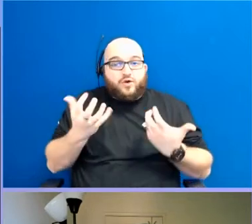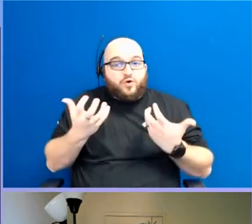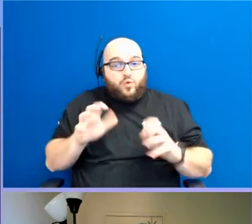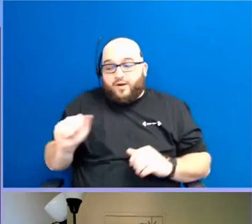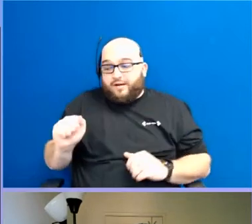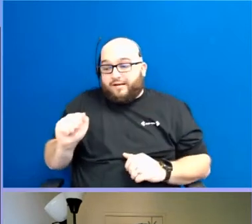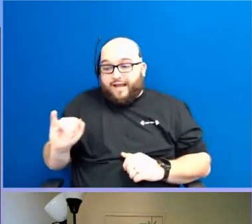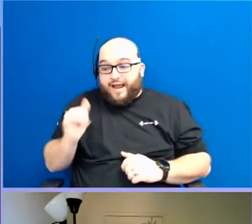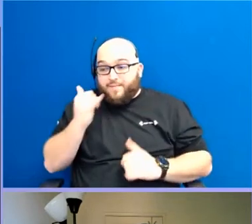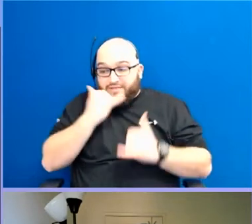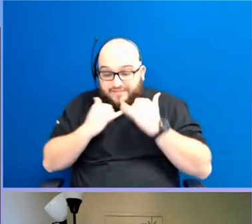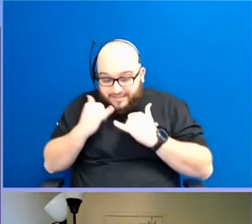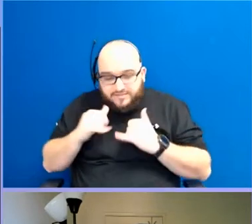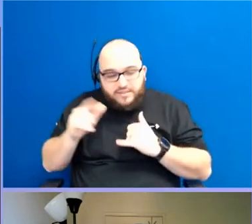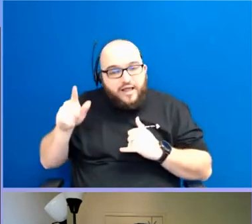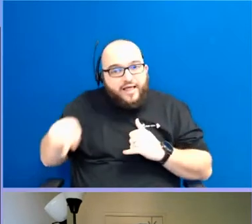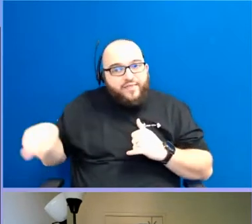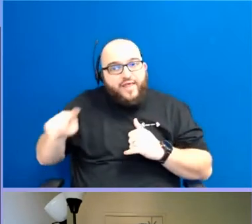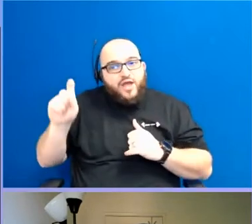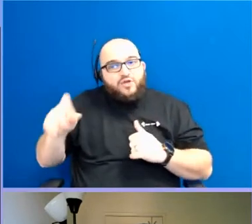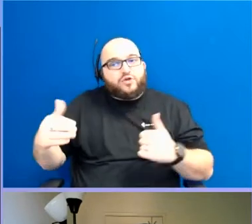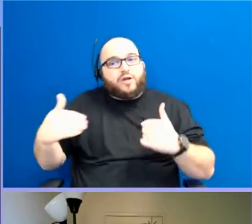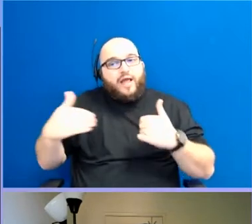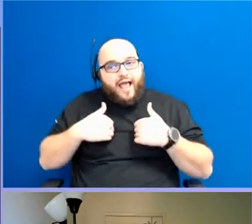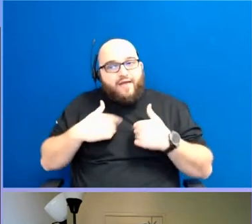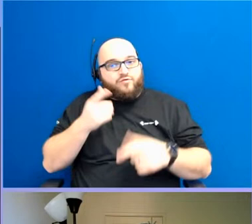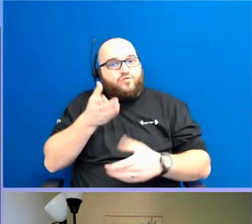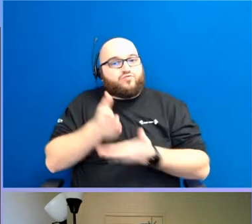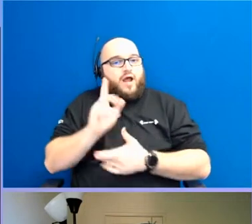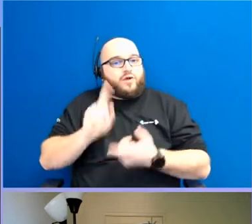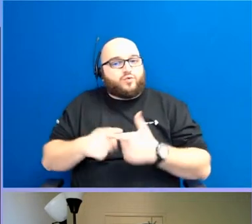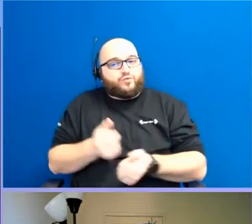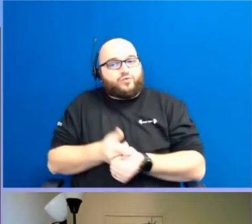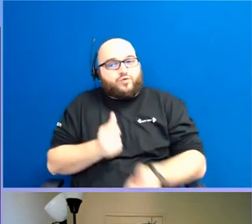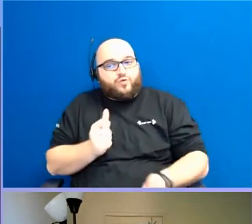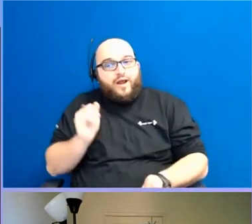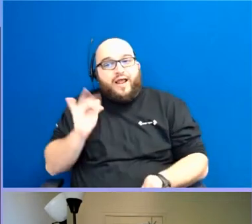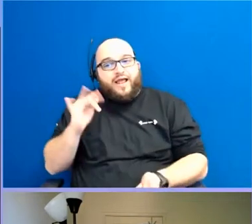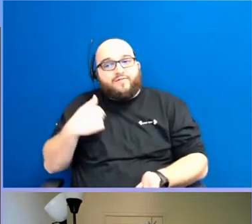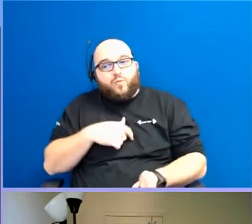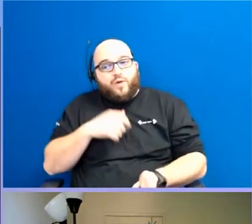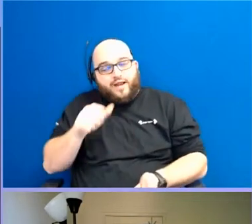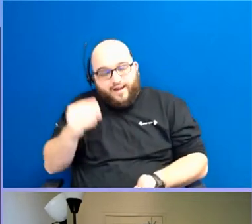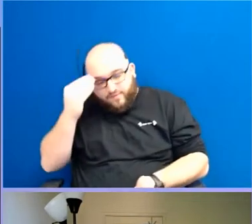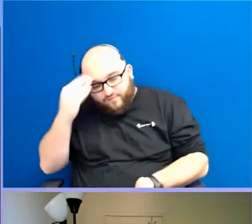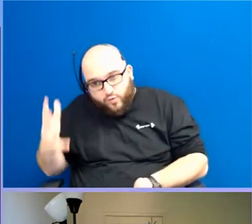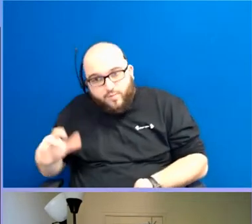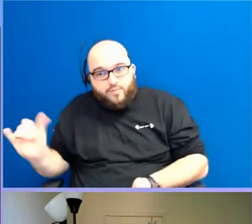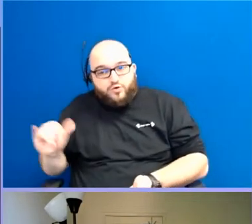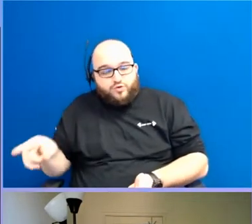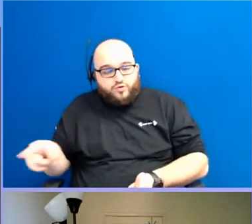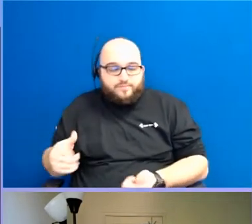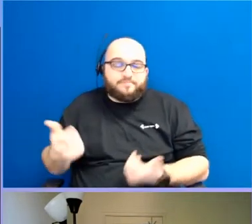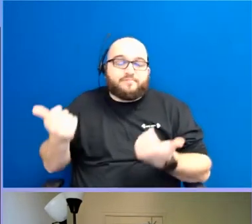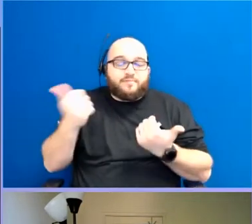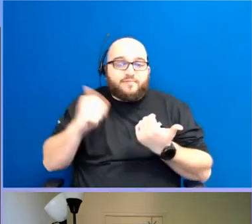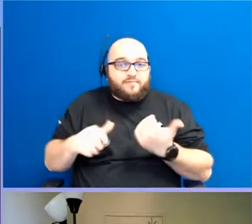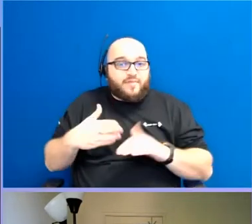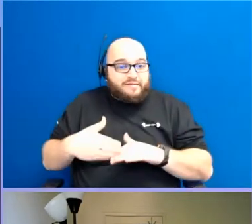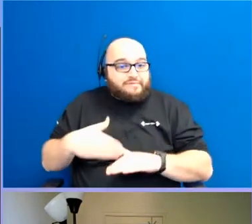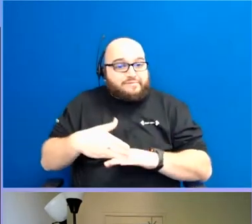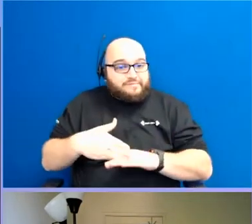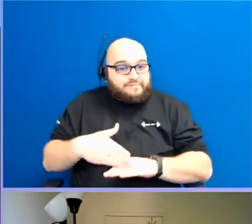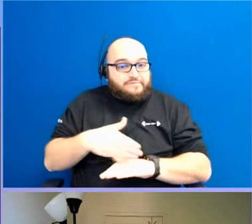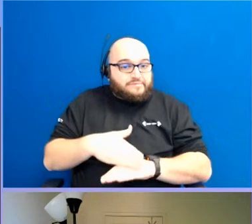images, they should be able to avoid them as well if we can inform them of the mistakes. In progress, we